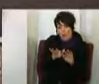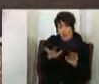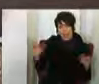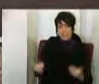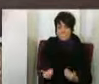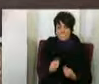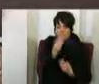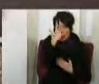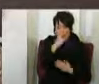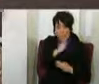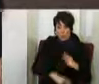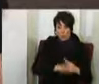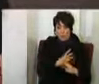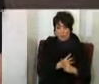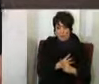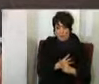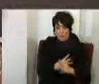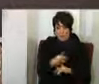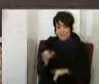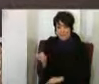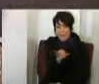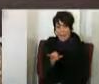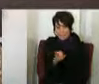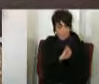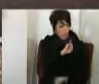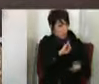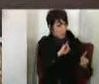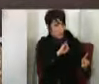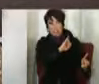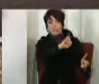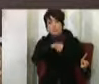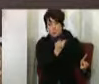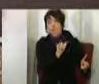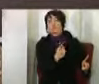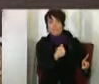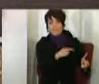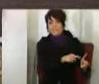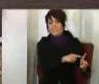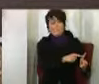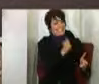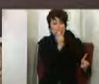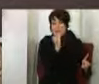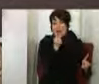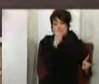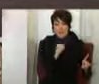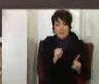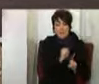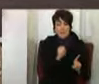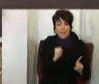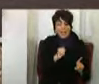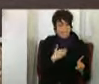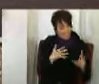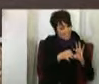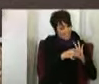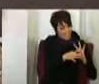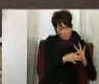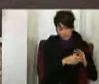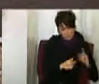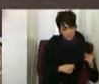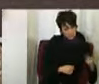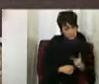Joseph did not know the impact of being in that faithful relationship,